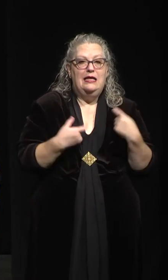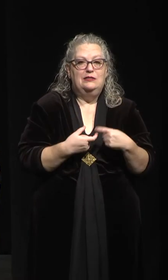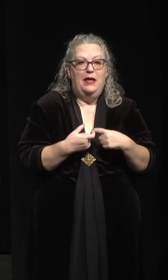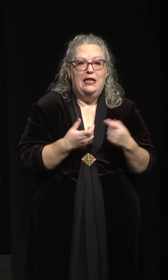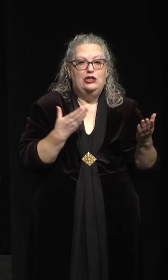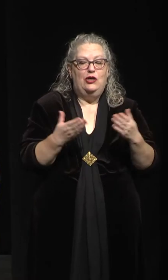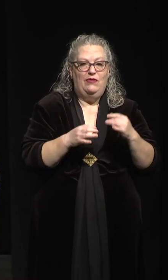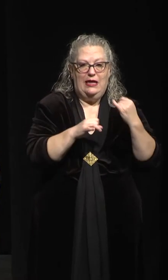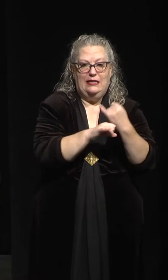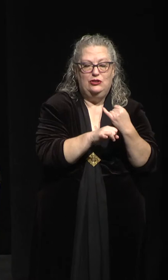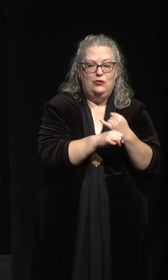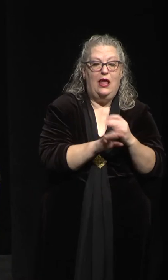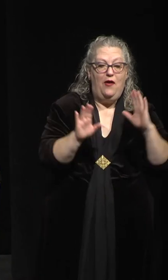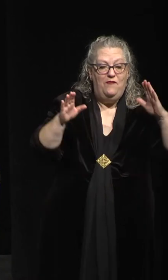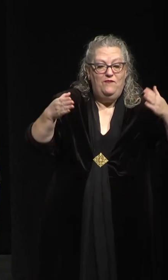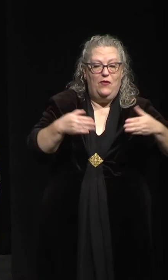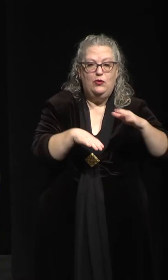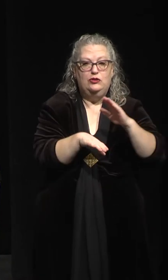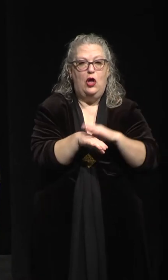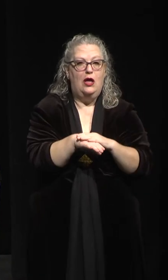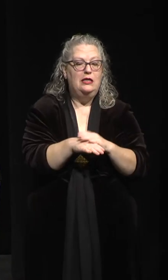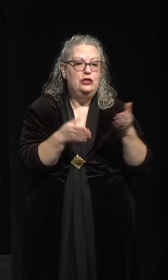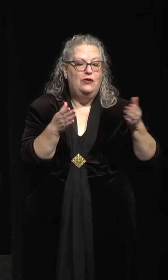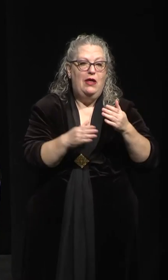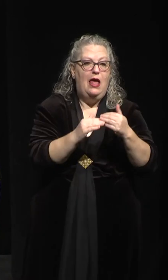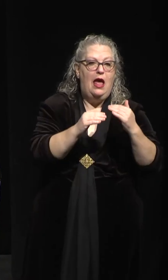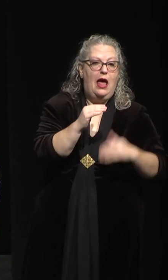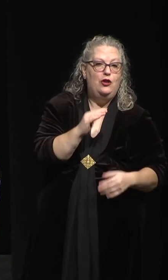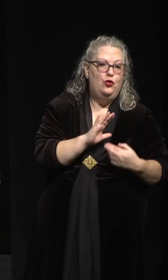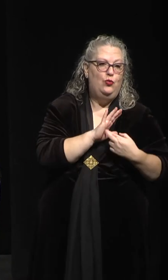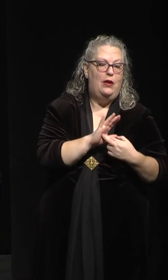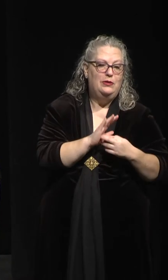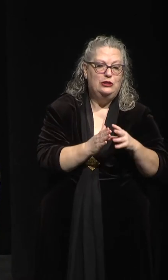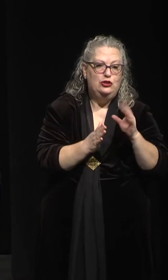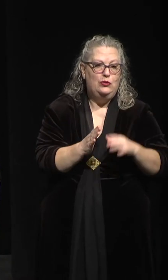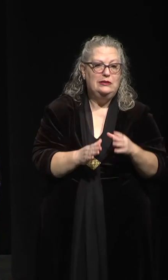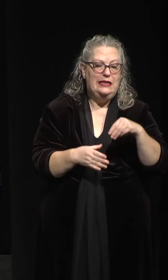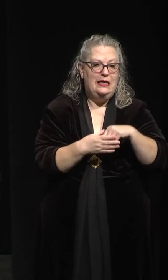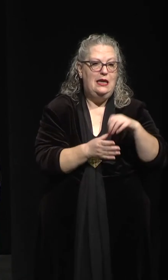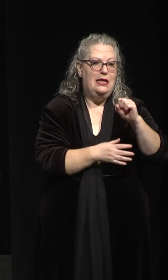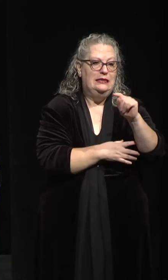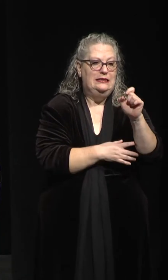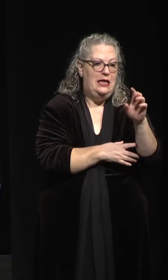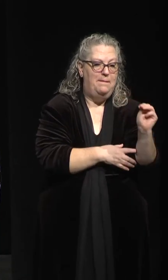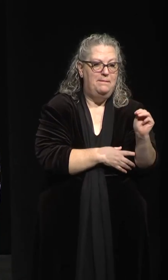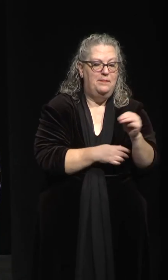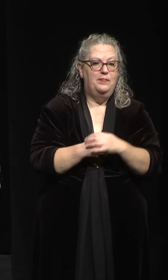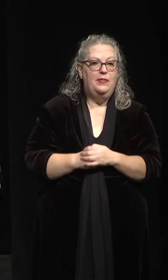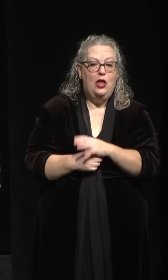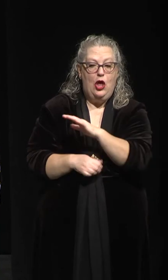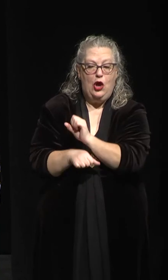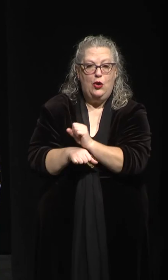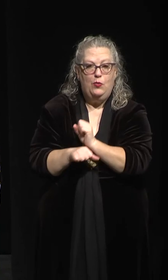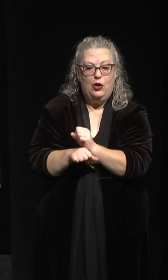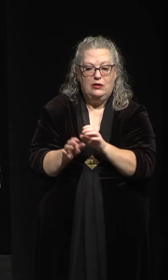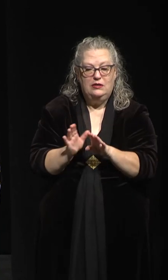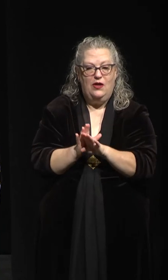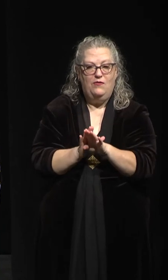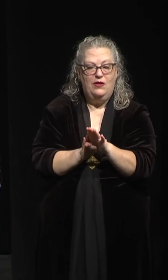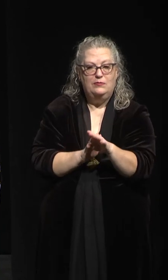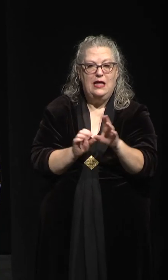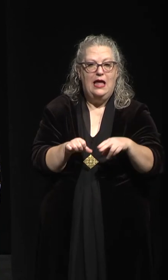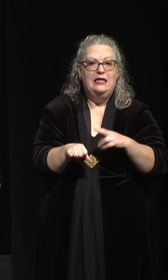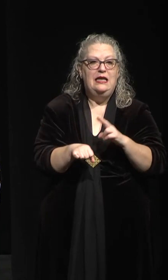Hispanic-serving institutions focusing on serving underrepresented students in STEM. Her work builds a